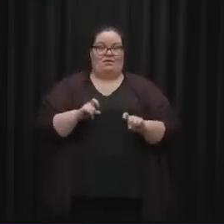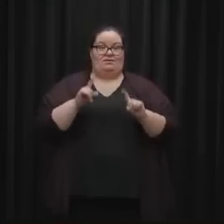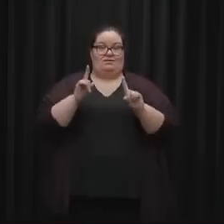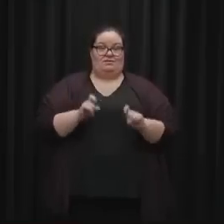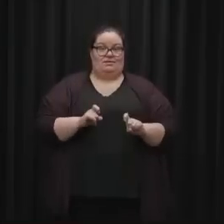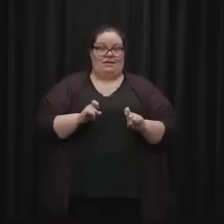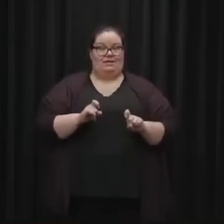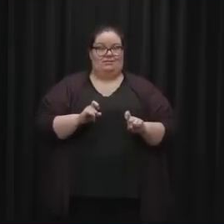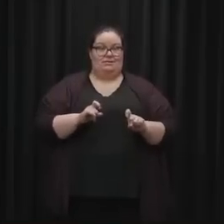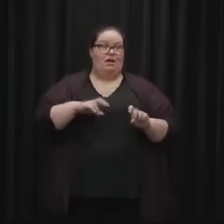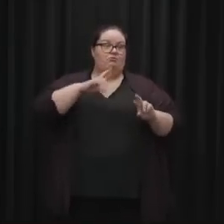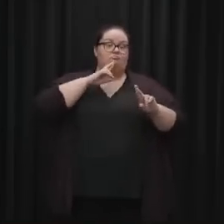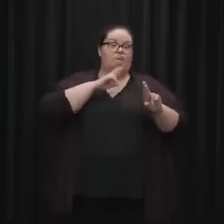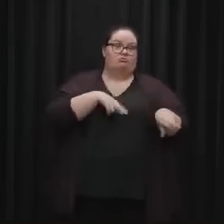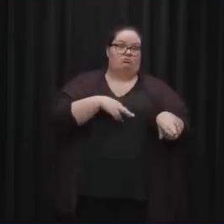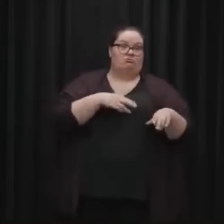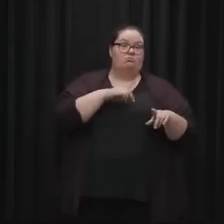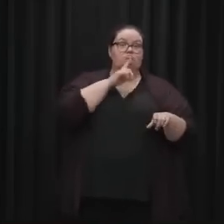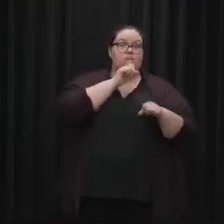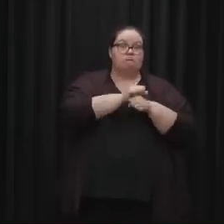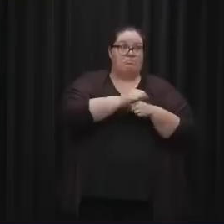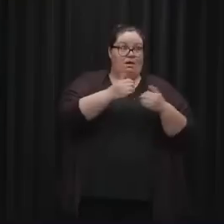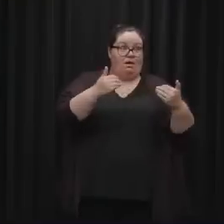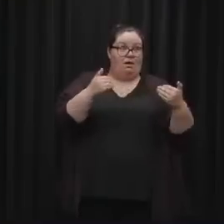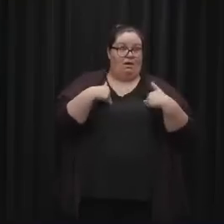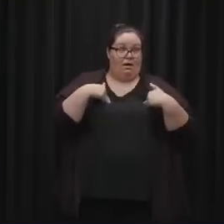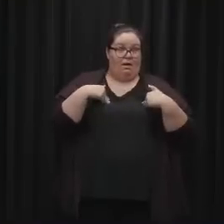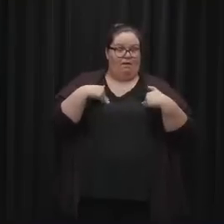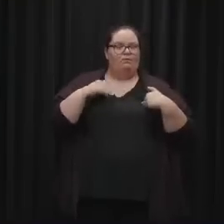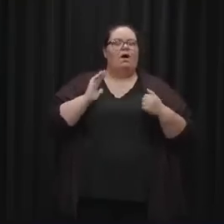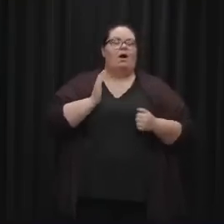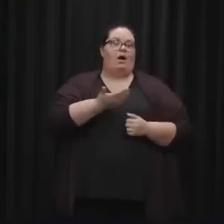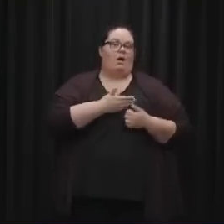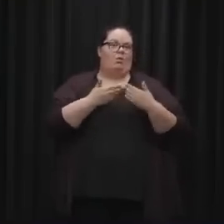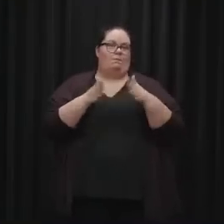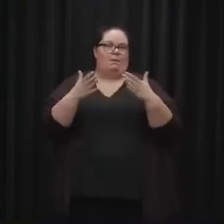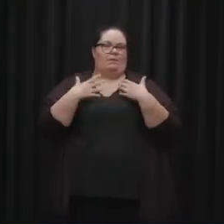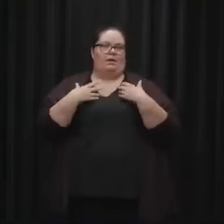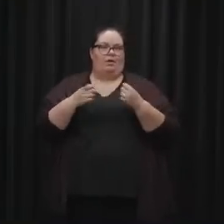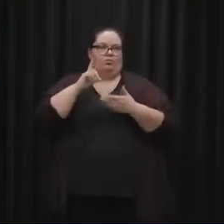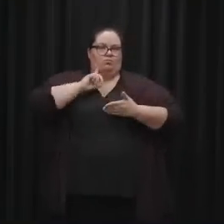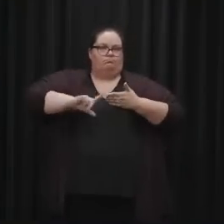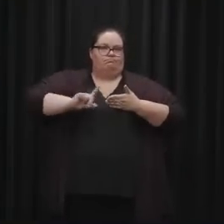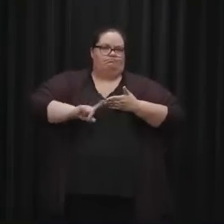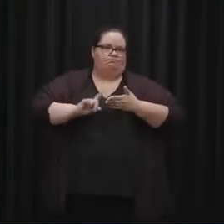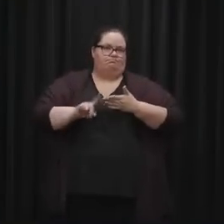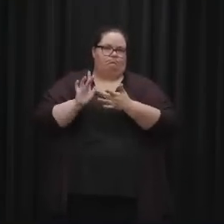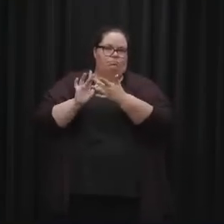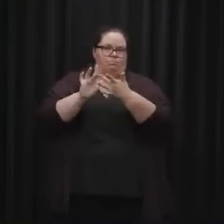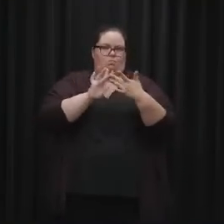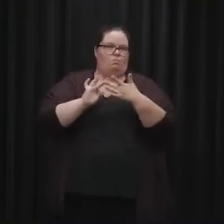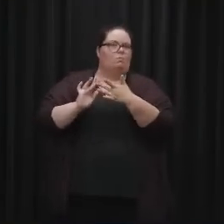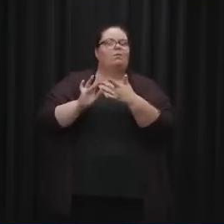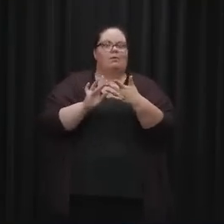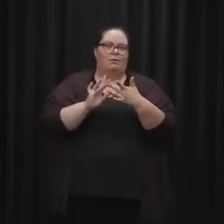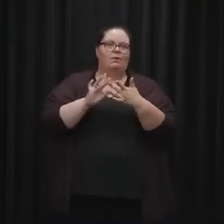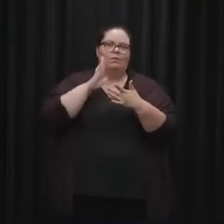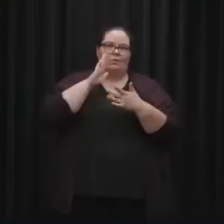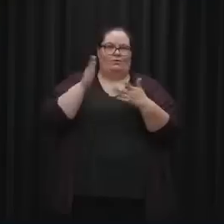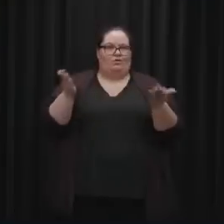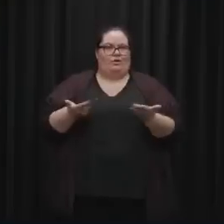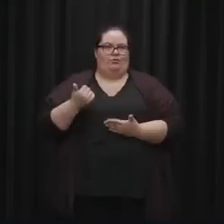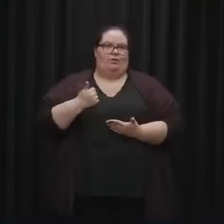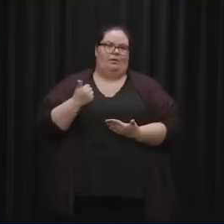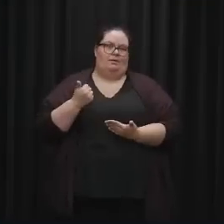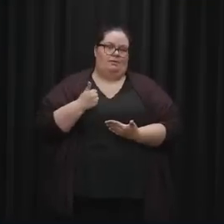and they have test results and they are positive, then our public health people will do the contact tracing on this side,